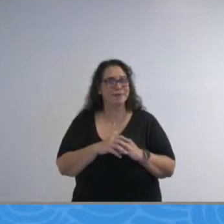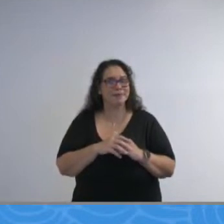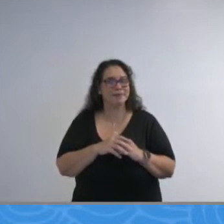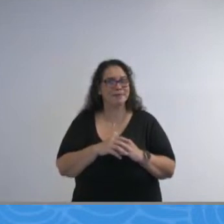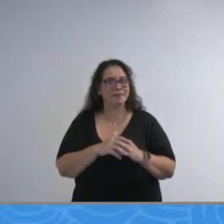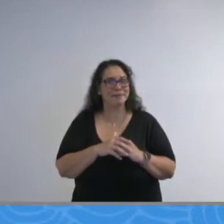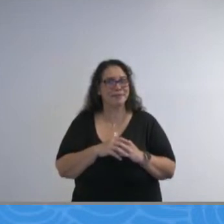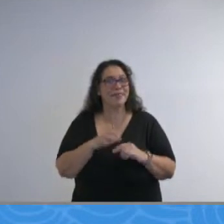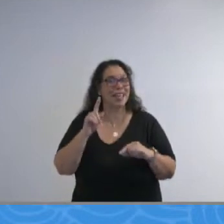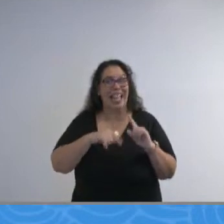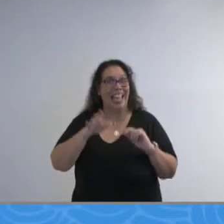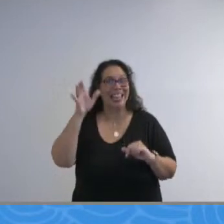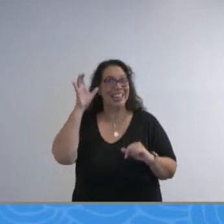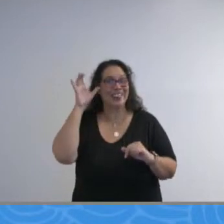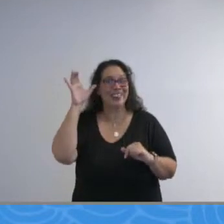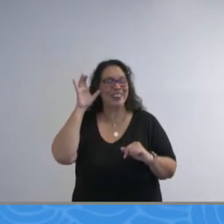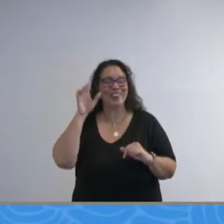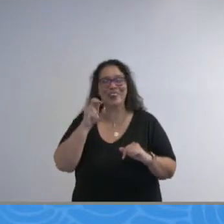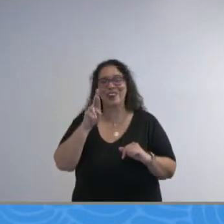I can't hear you, Rochelle.